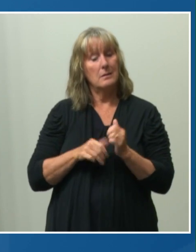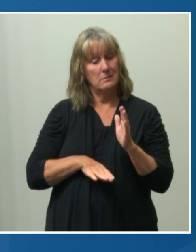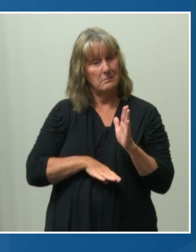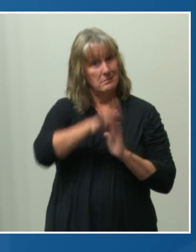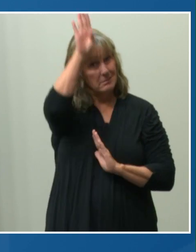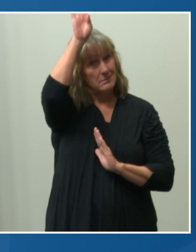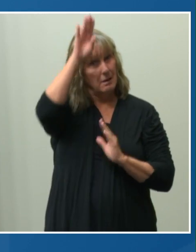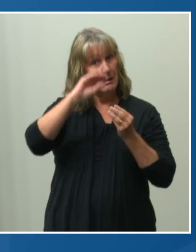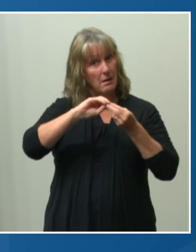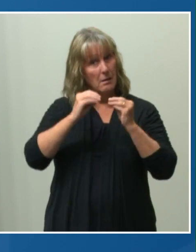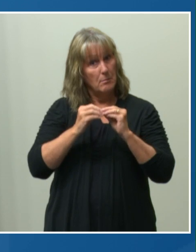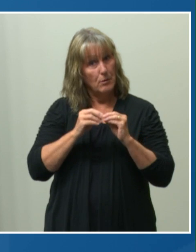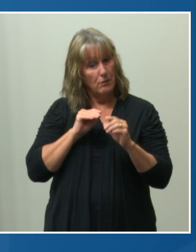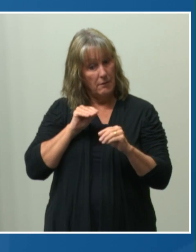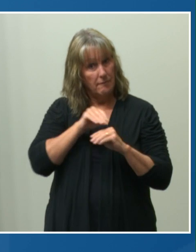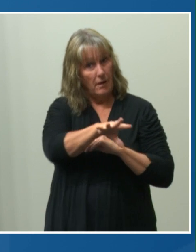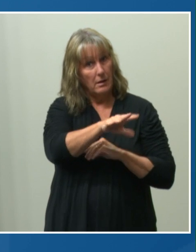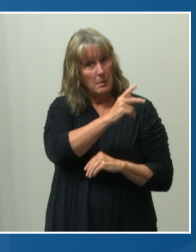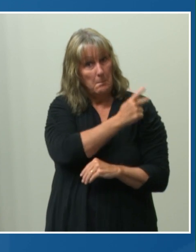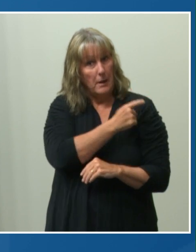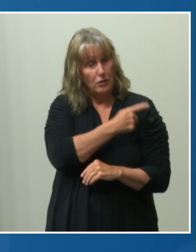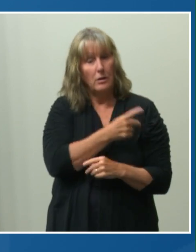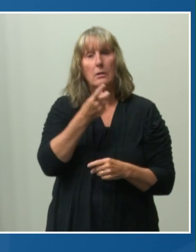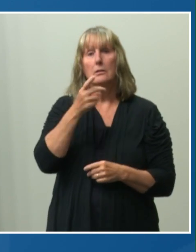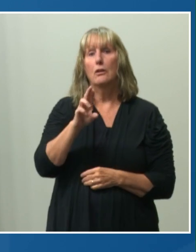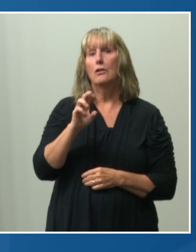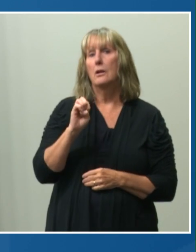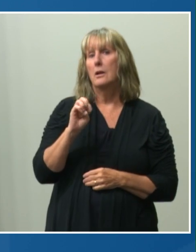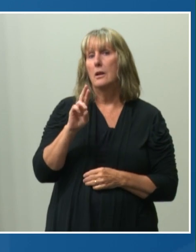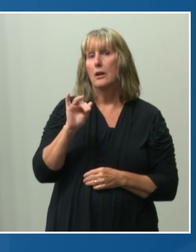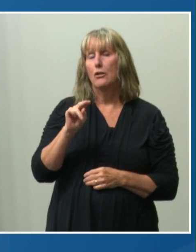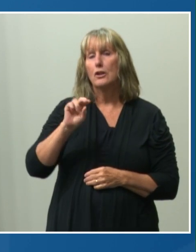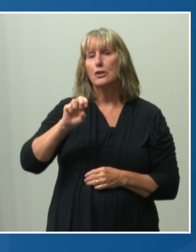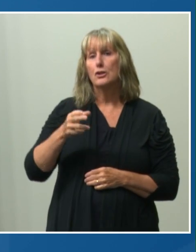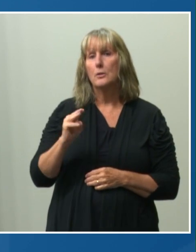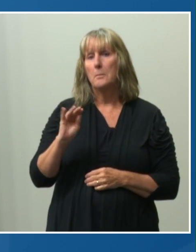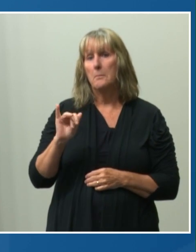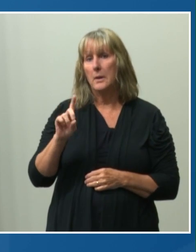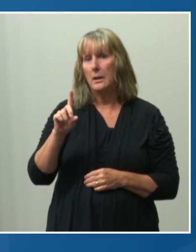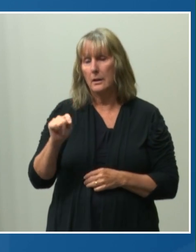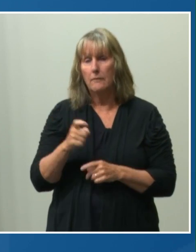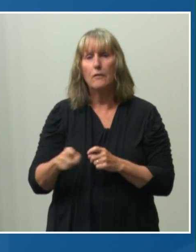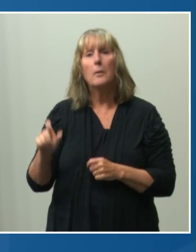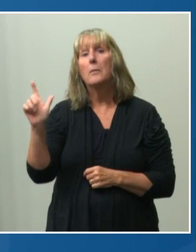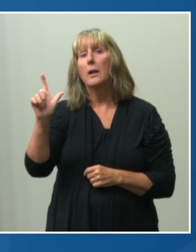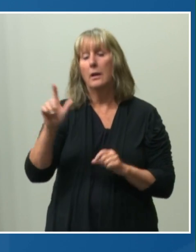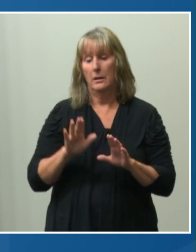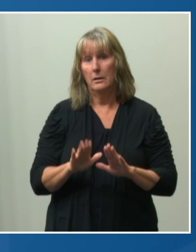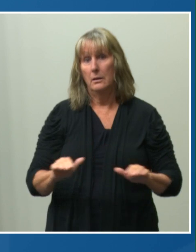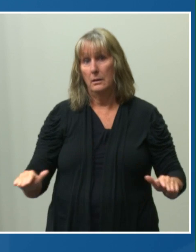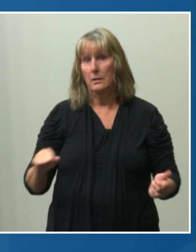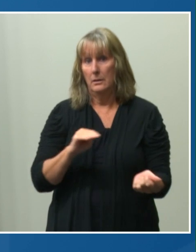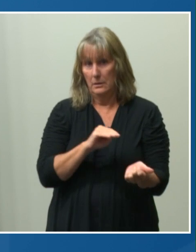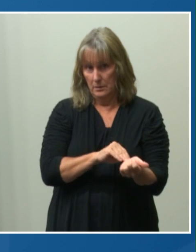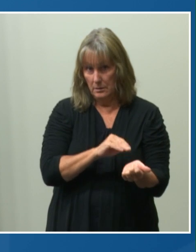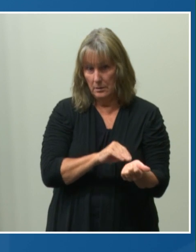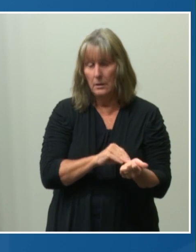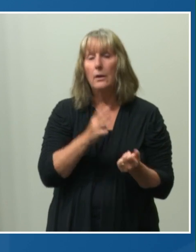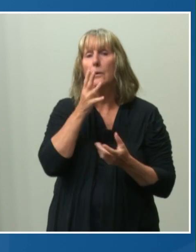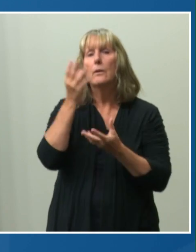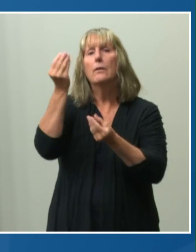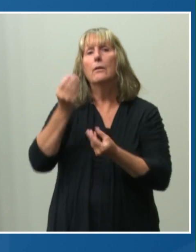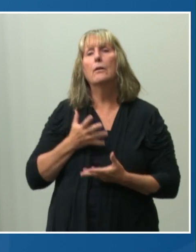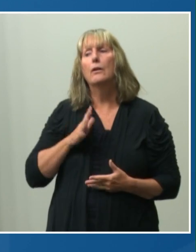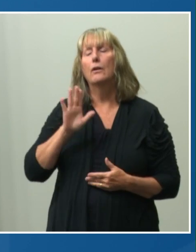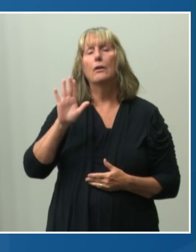surge is affecting patients is Dr. Erin Schmidt from Lincoln Pediatrics. She will also give us an update on